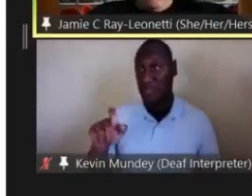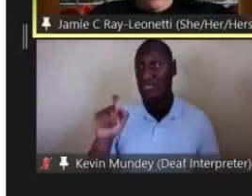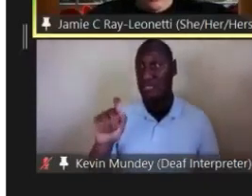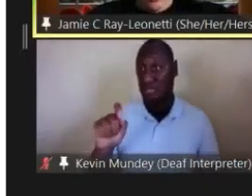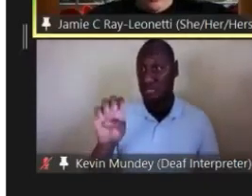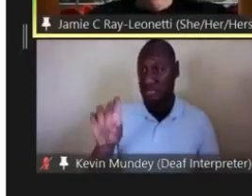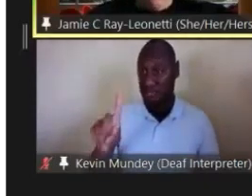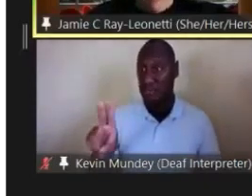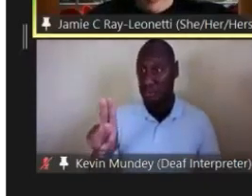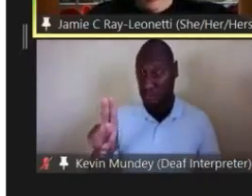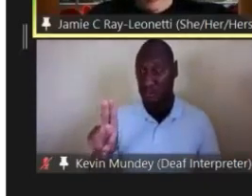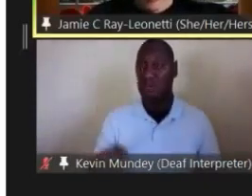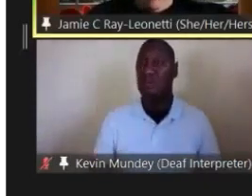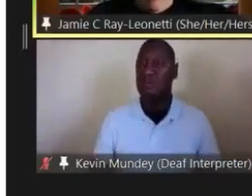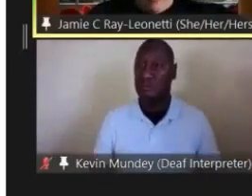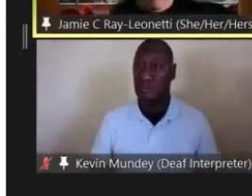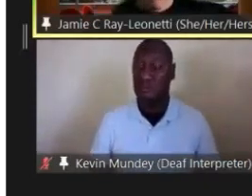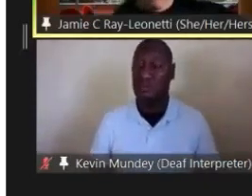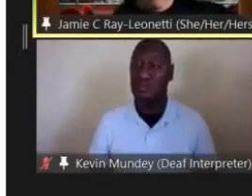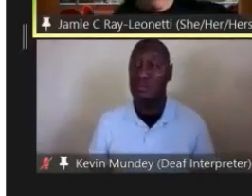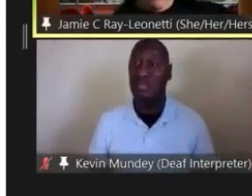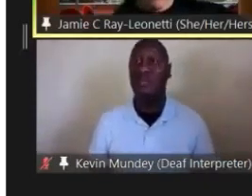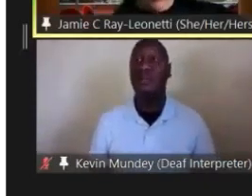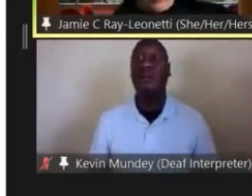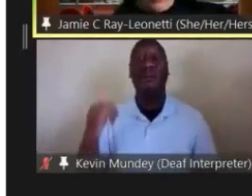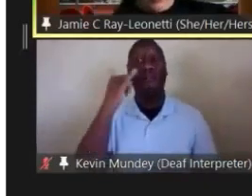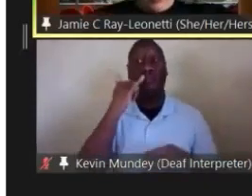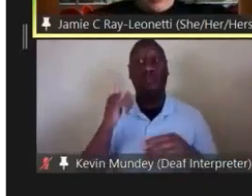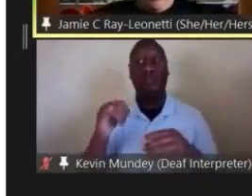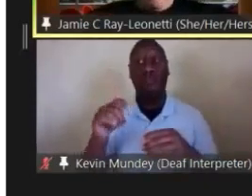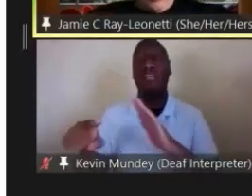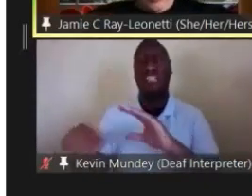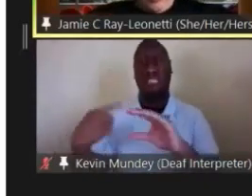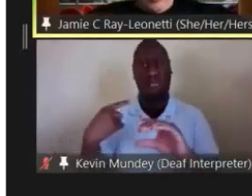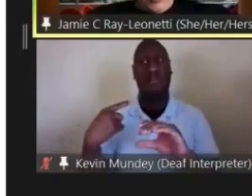www.disabilities.temple.edu. Main email,